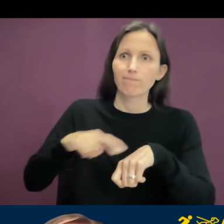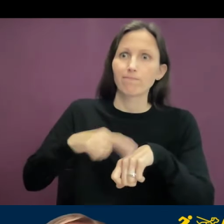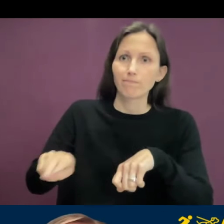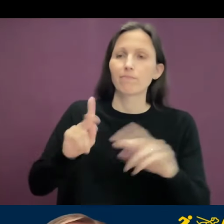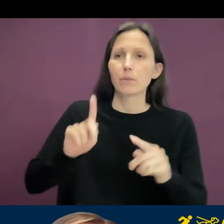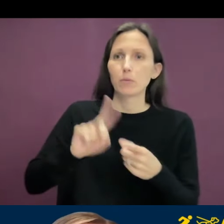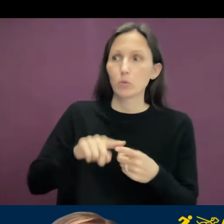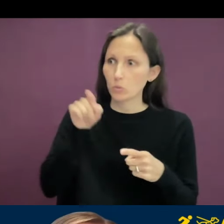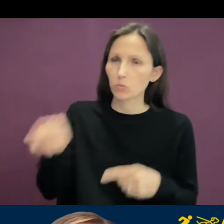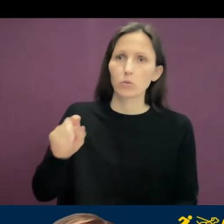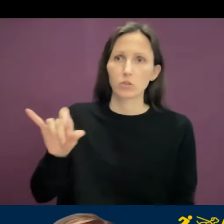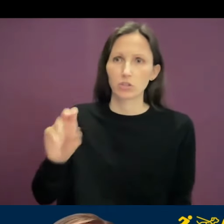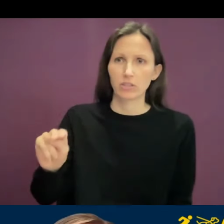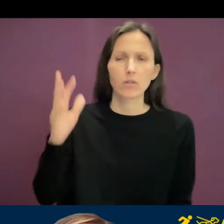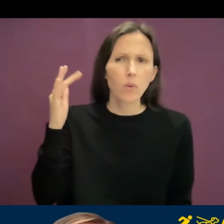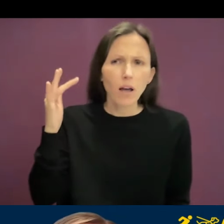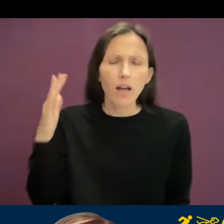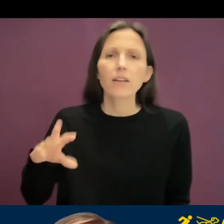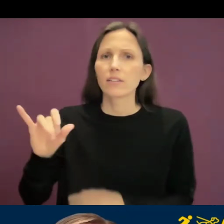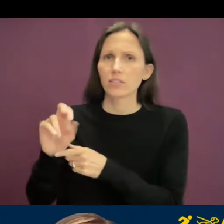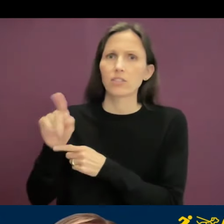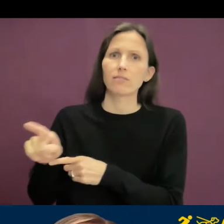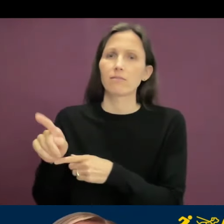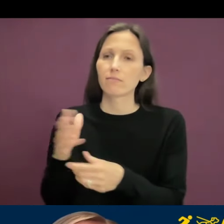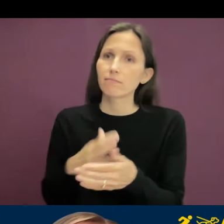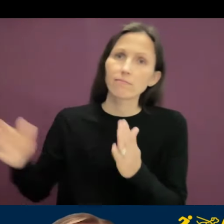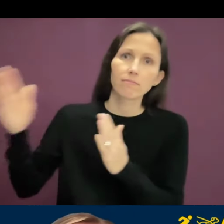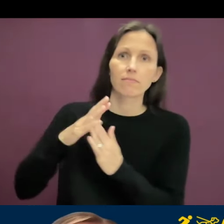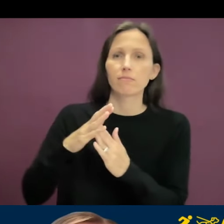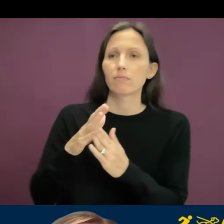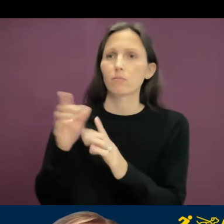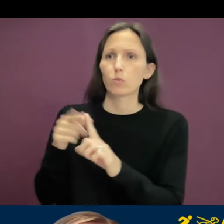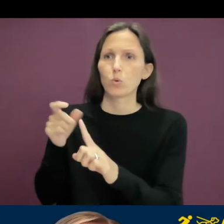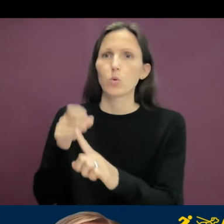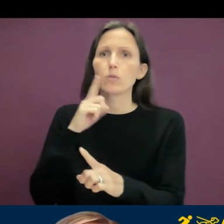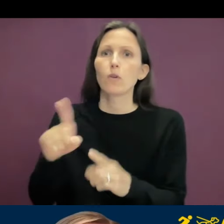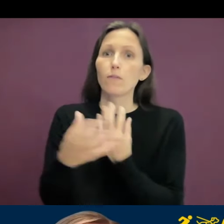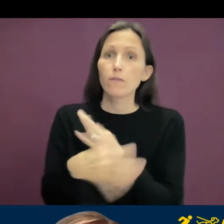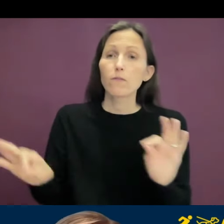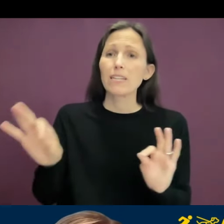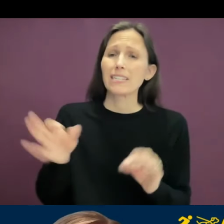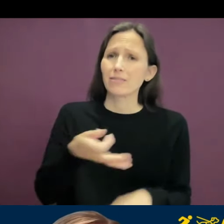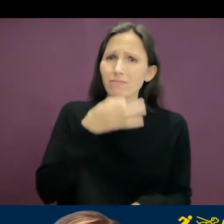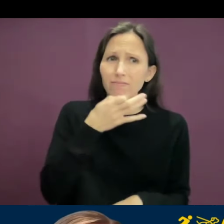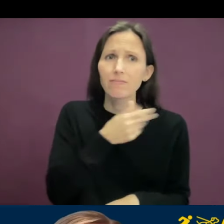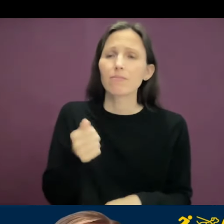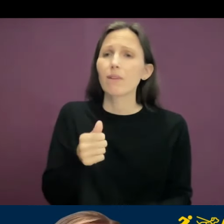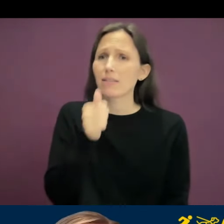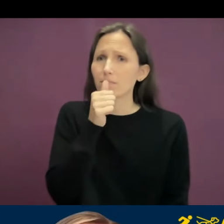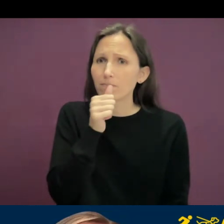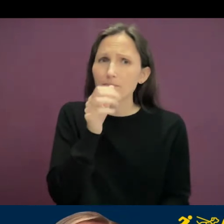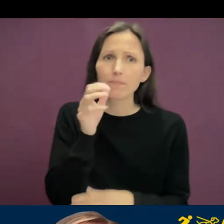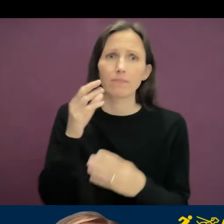resource. And that's because JAN is the leading source of free, expert, and confidential guidance on job